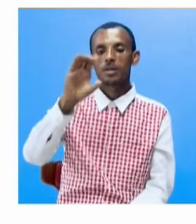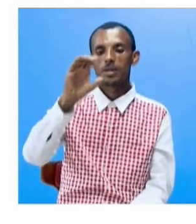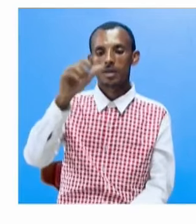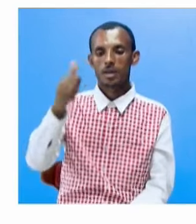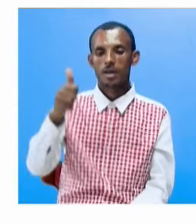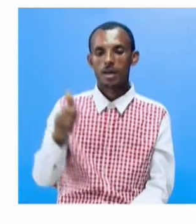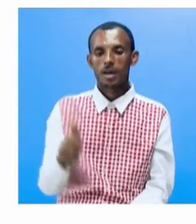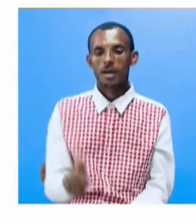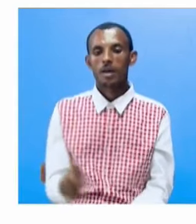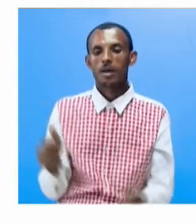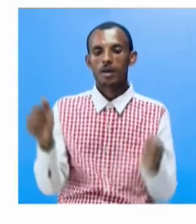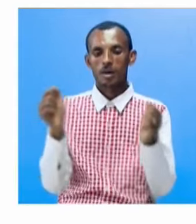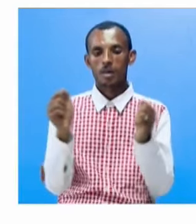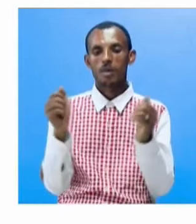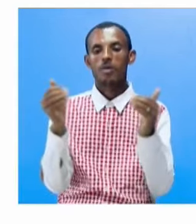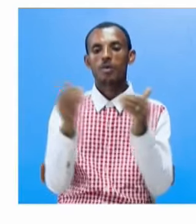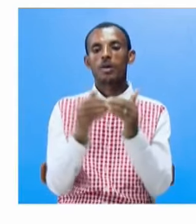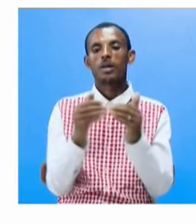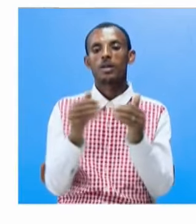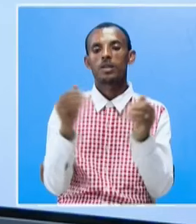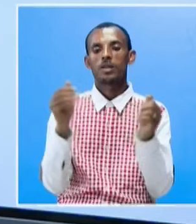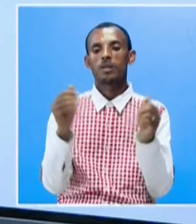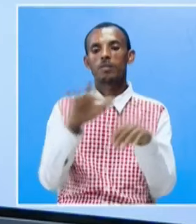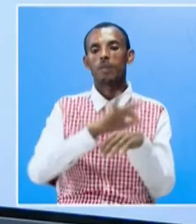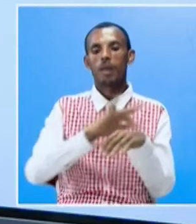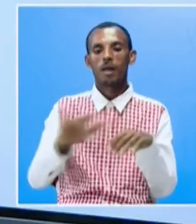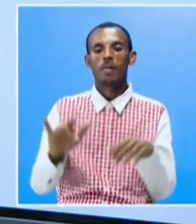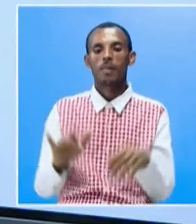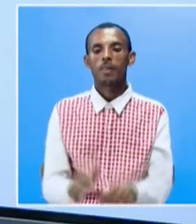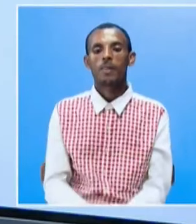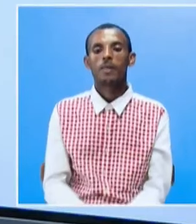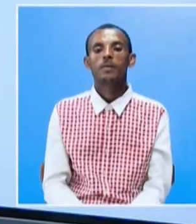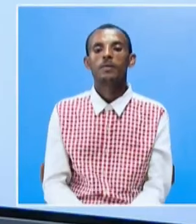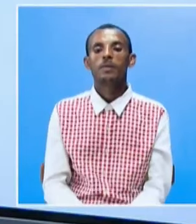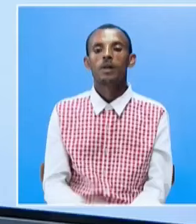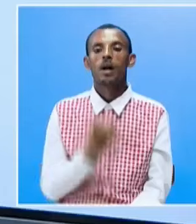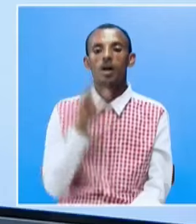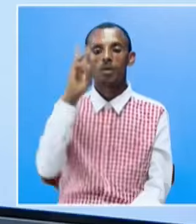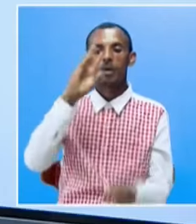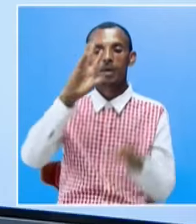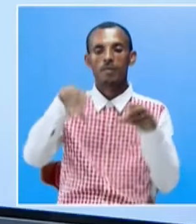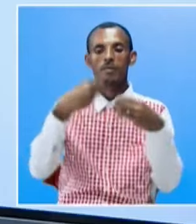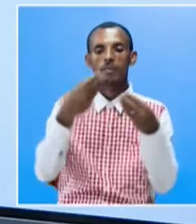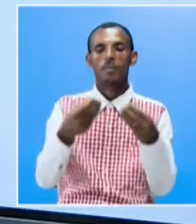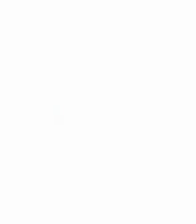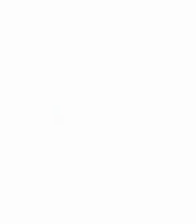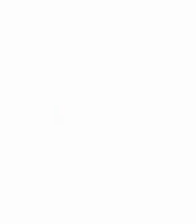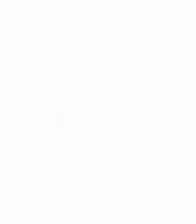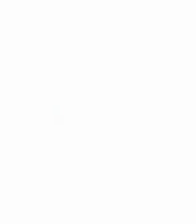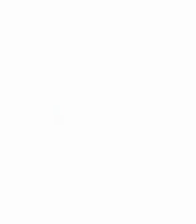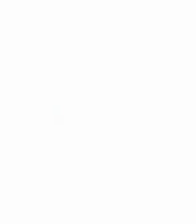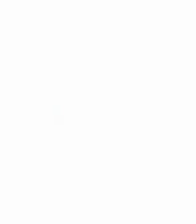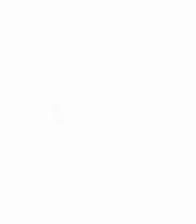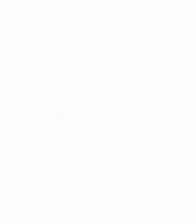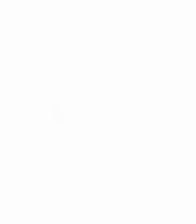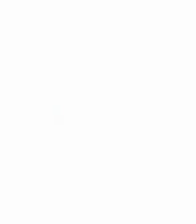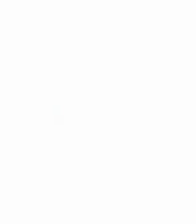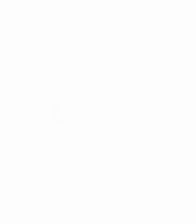is congruent to blank. I'll give you 20 seconds.